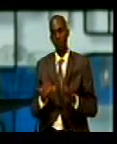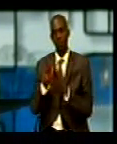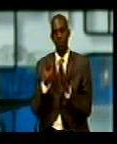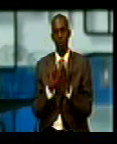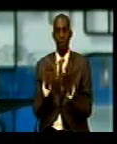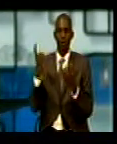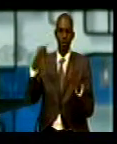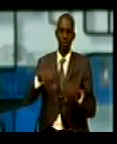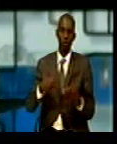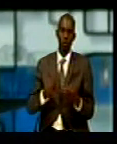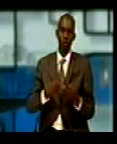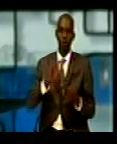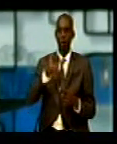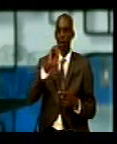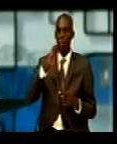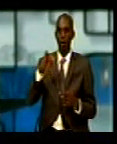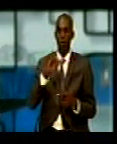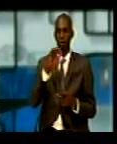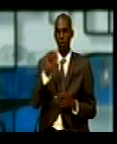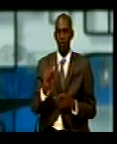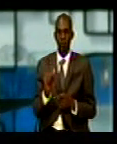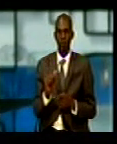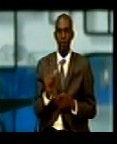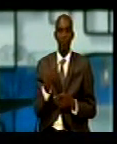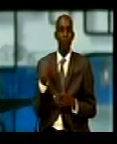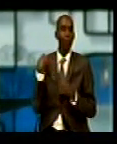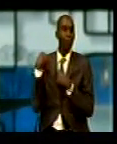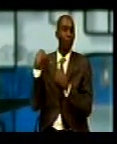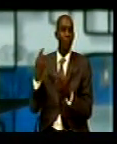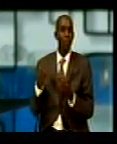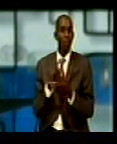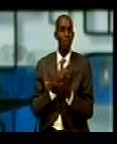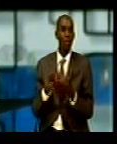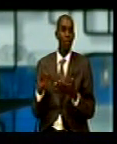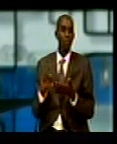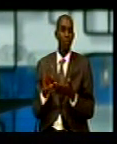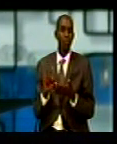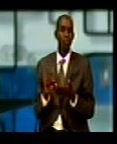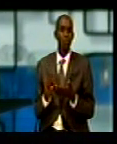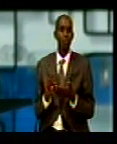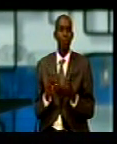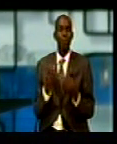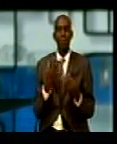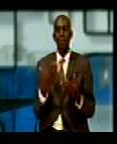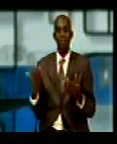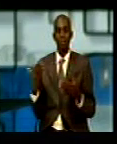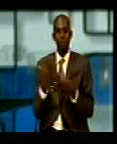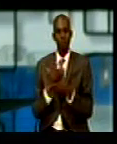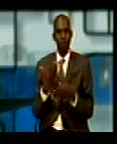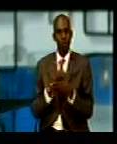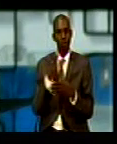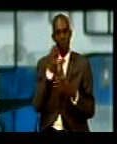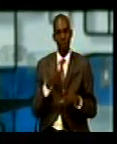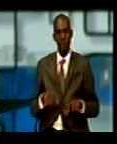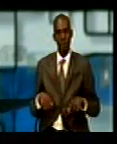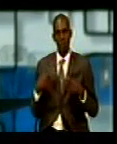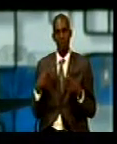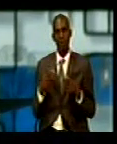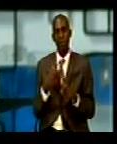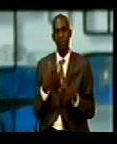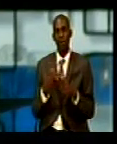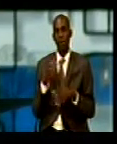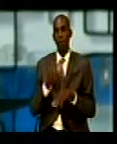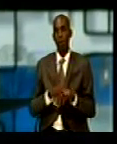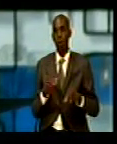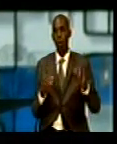Since last year, 7 things have been bothering me, 7 areas of my life. Terribly. Then on Monday Bible study, the last